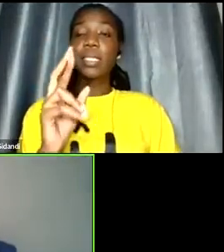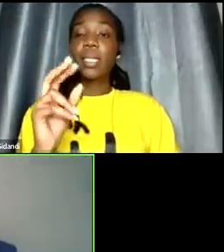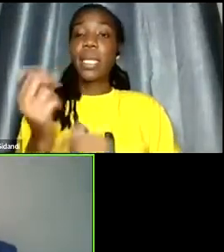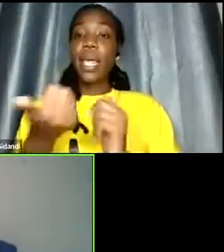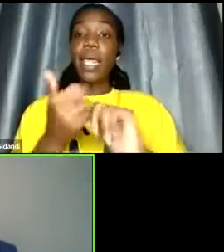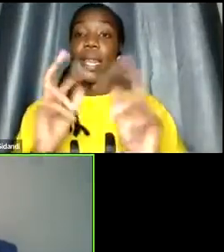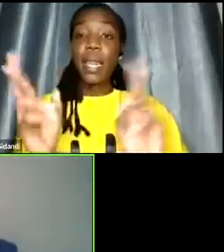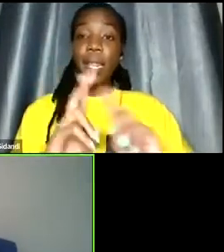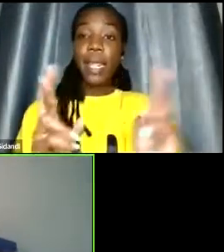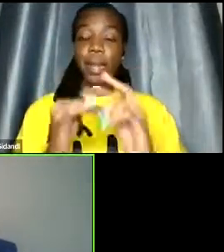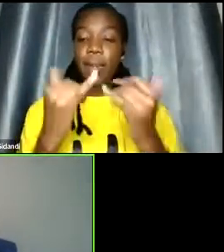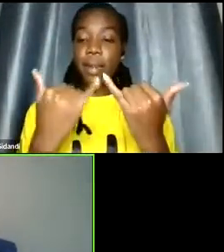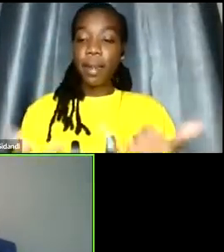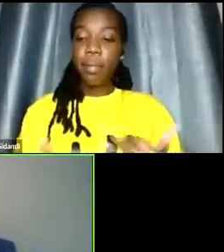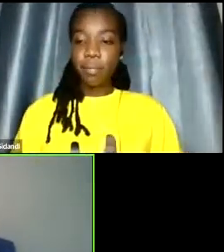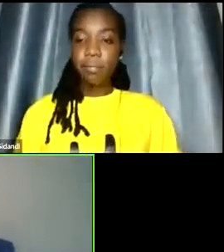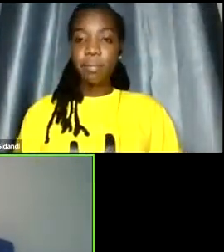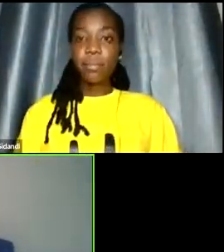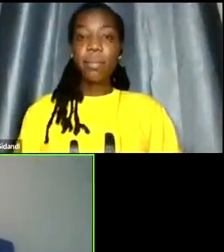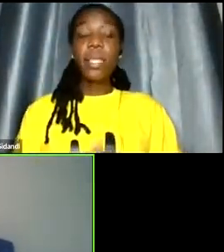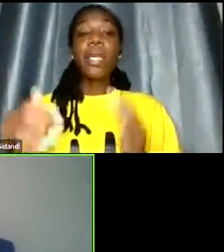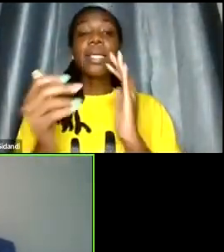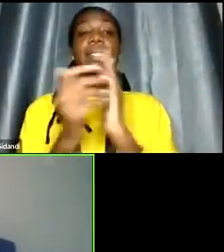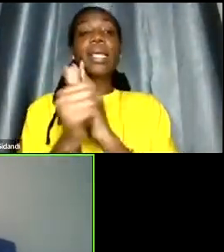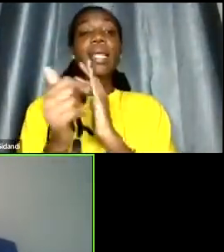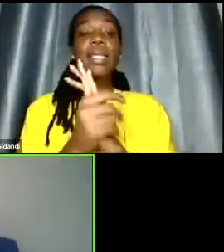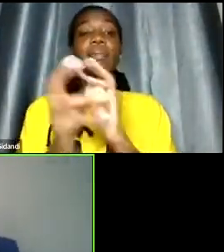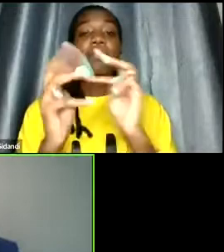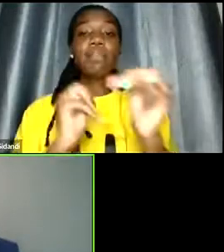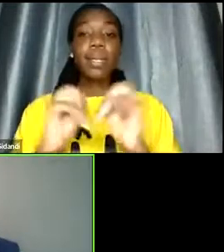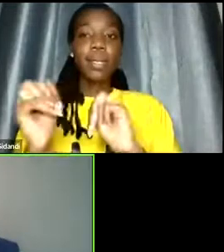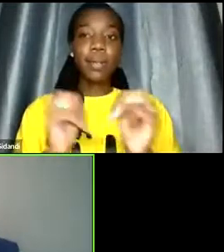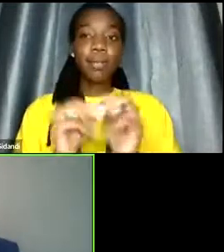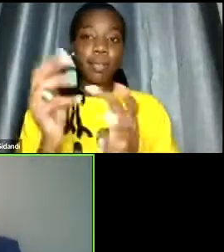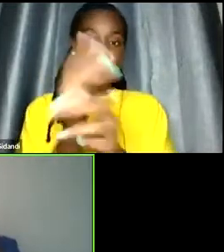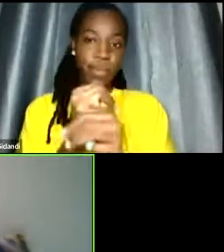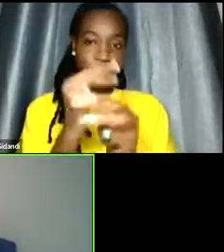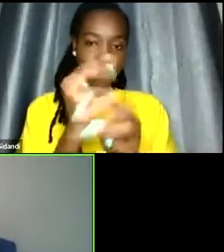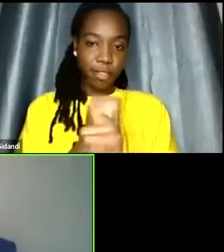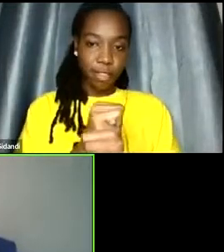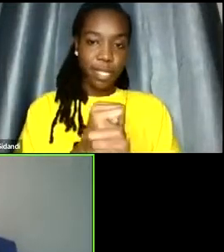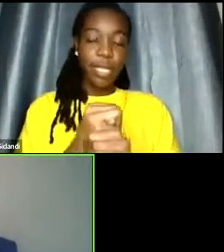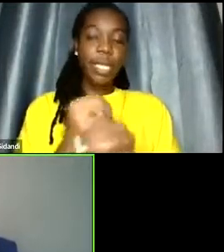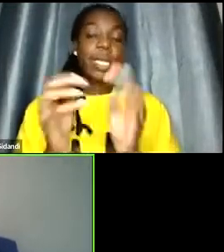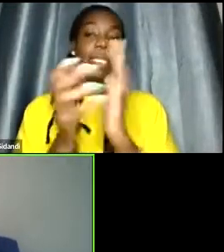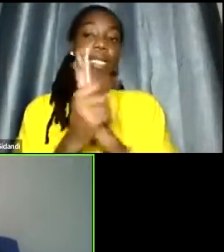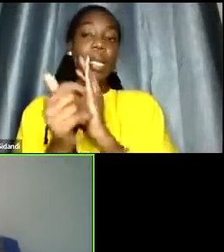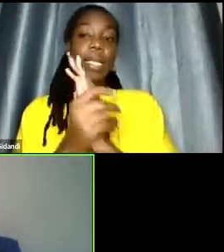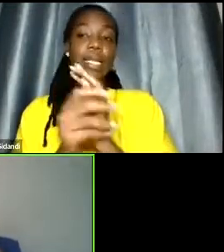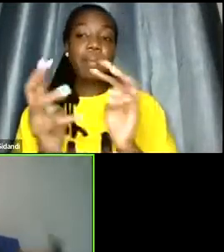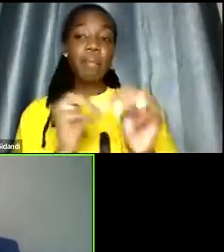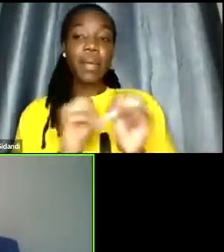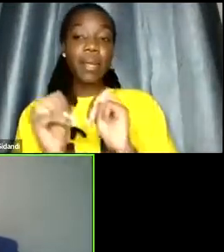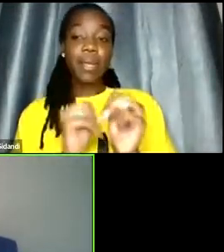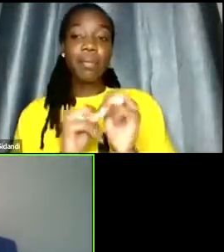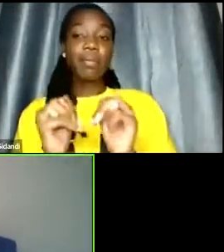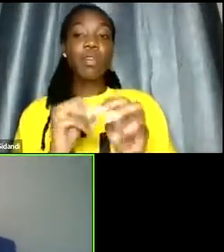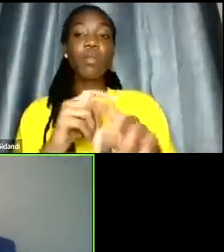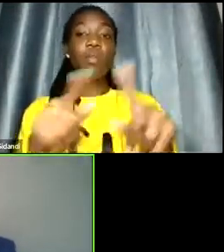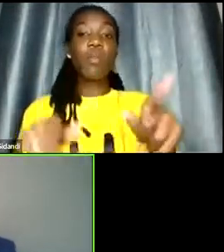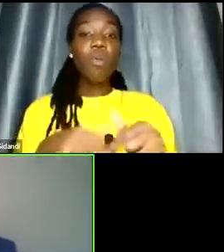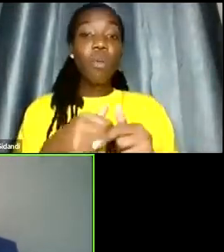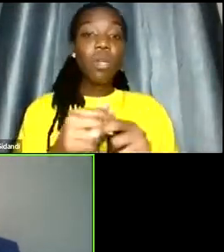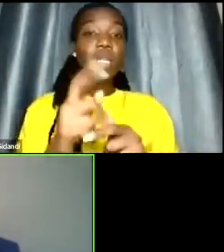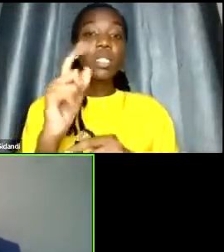now. In your talent management metrics, you have a talent management pool, you have a talent review panel,